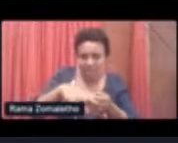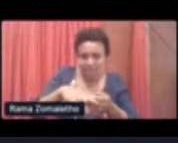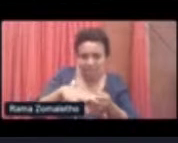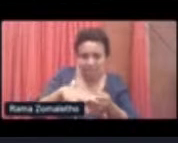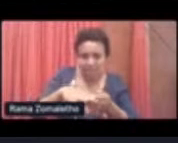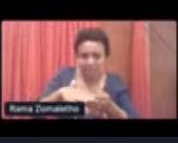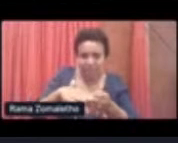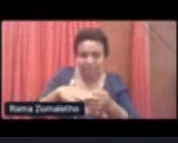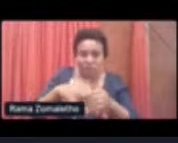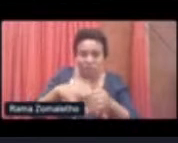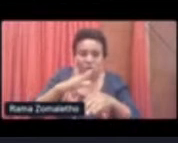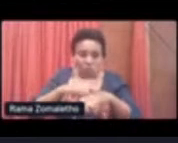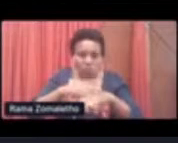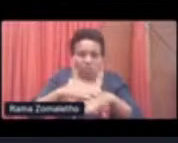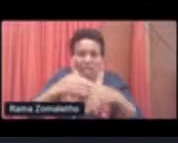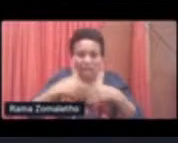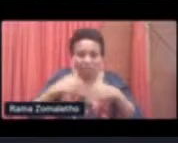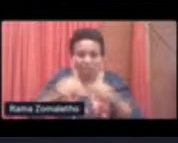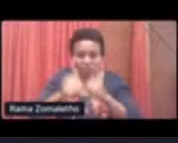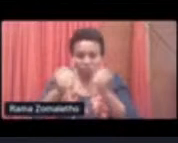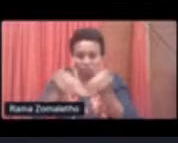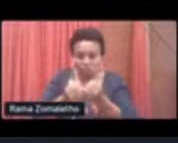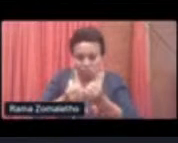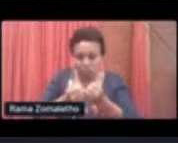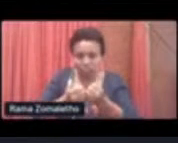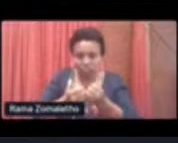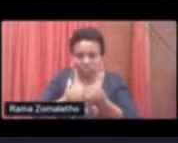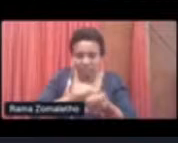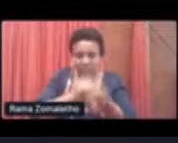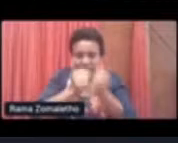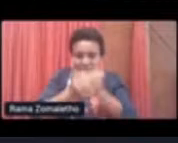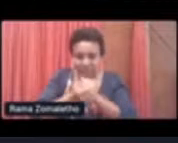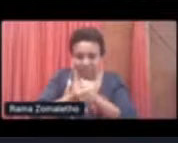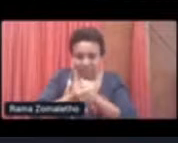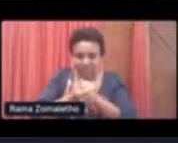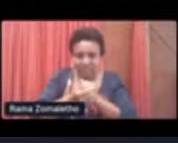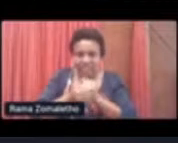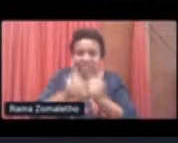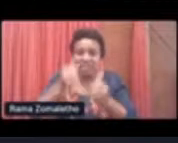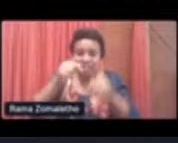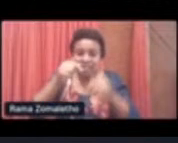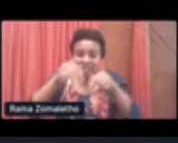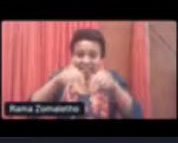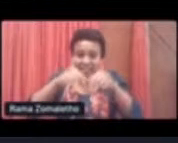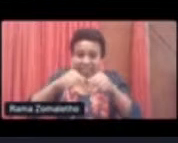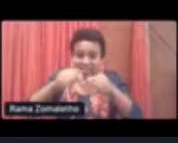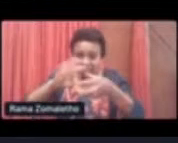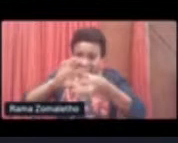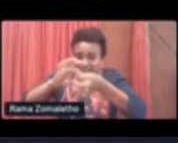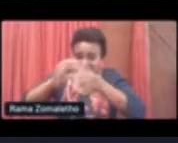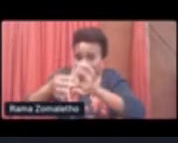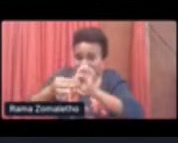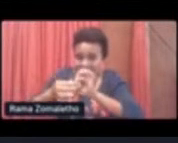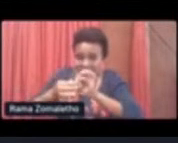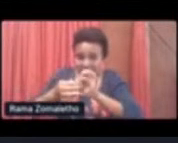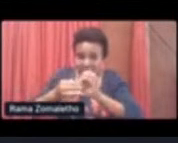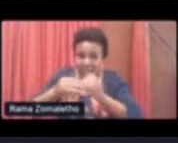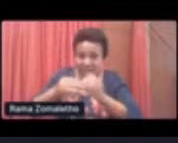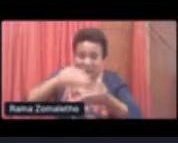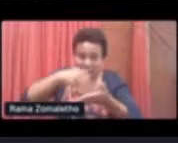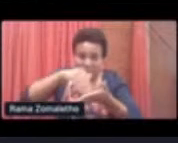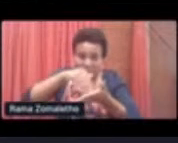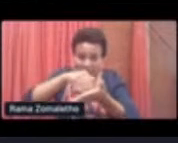would definitely have social impact. And it is in these linkages among the